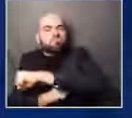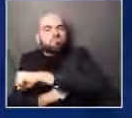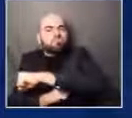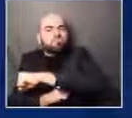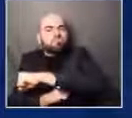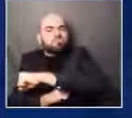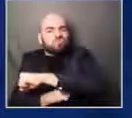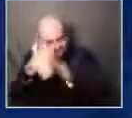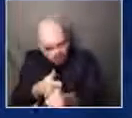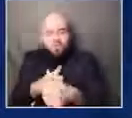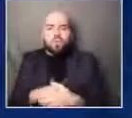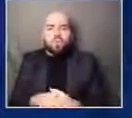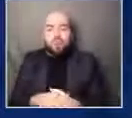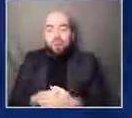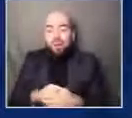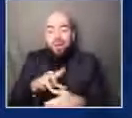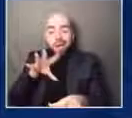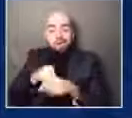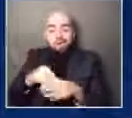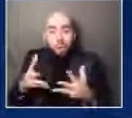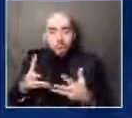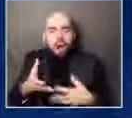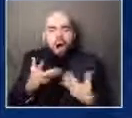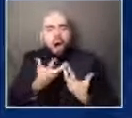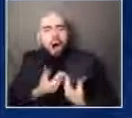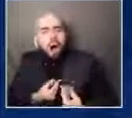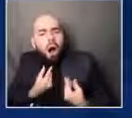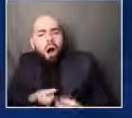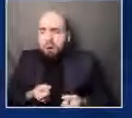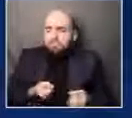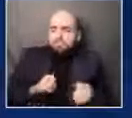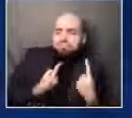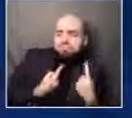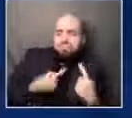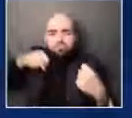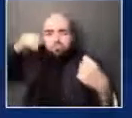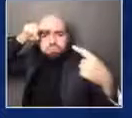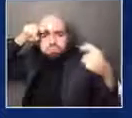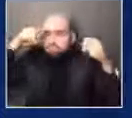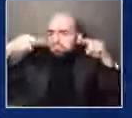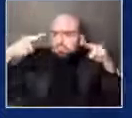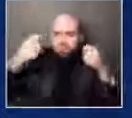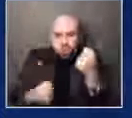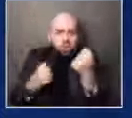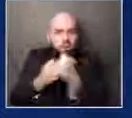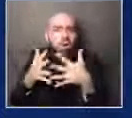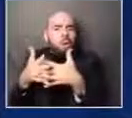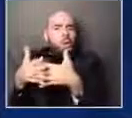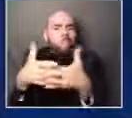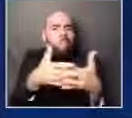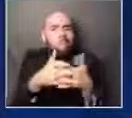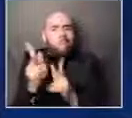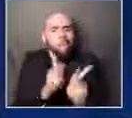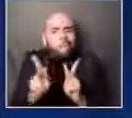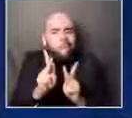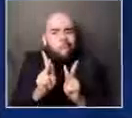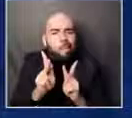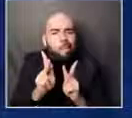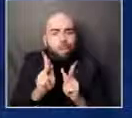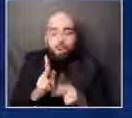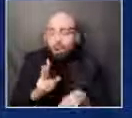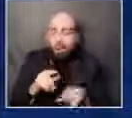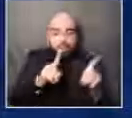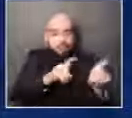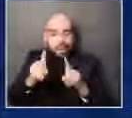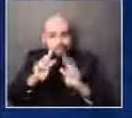compassion, empathy, and care for every American at its core, making rapid testing widely available, more